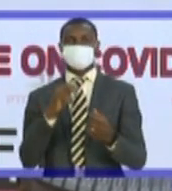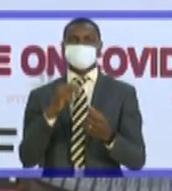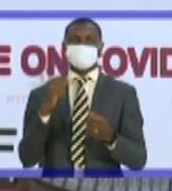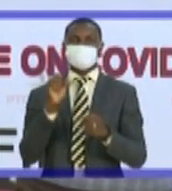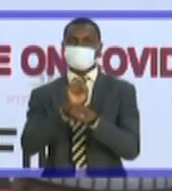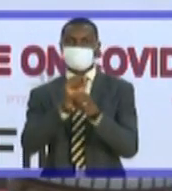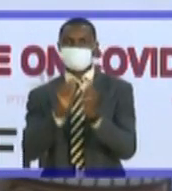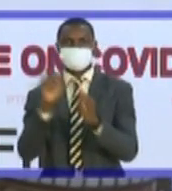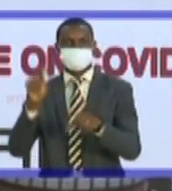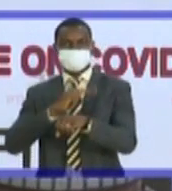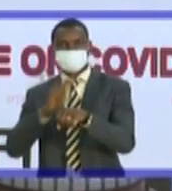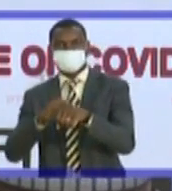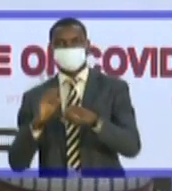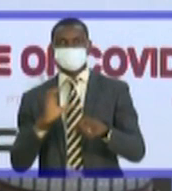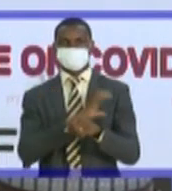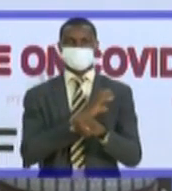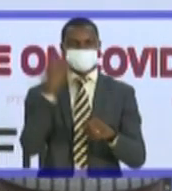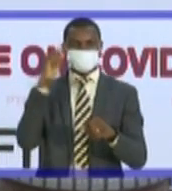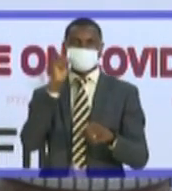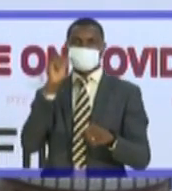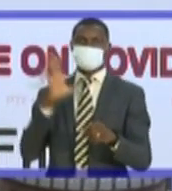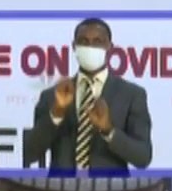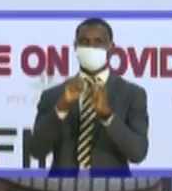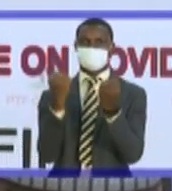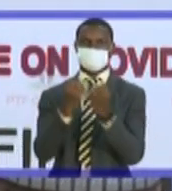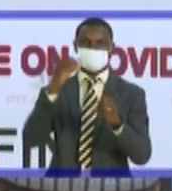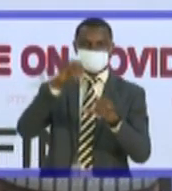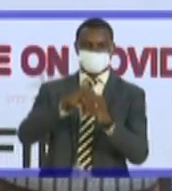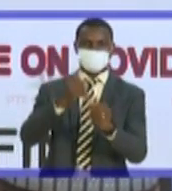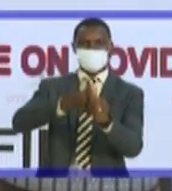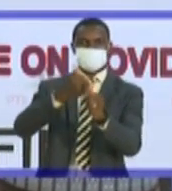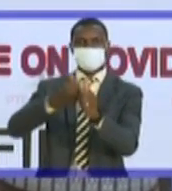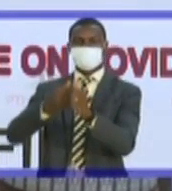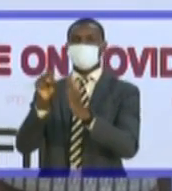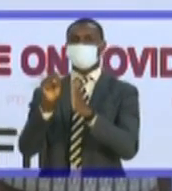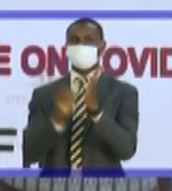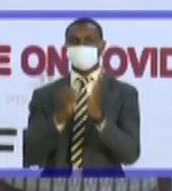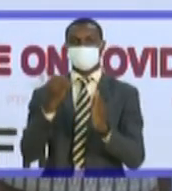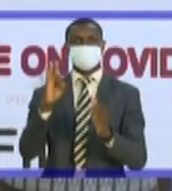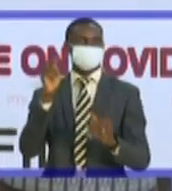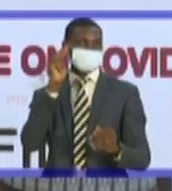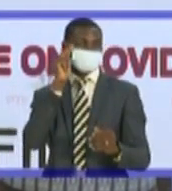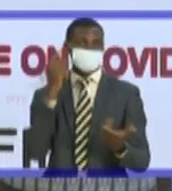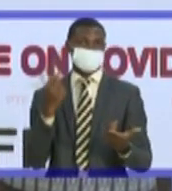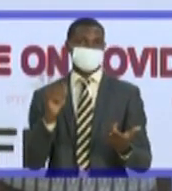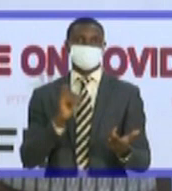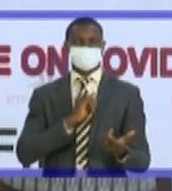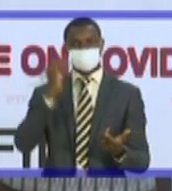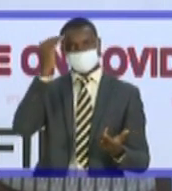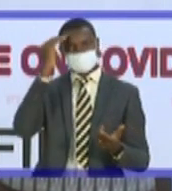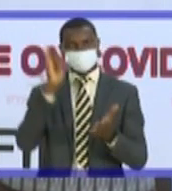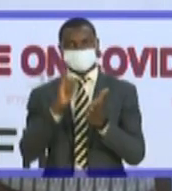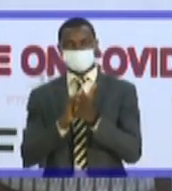Women's Society that is in every state of the Federation. So I don't think these people will allow women to really